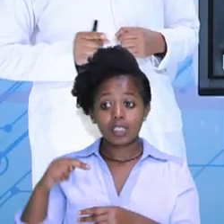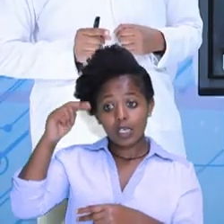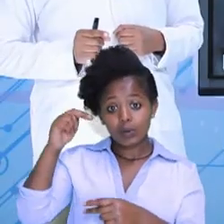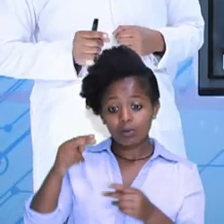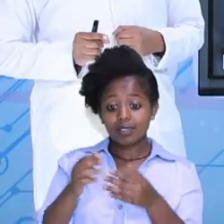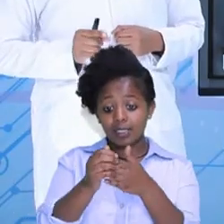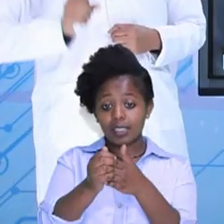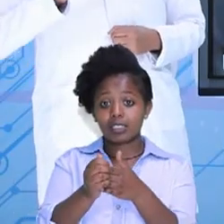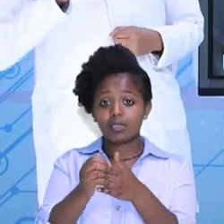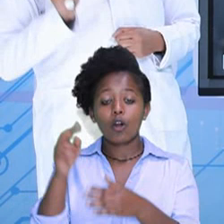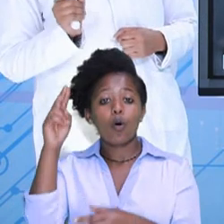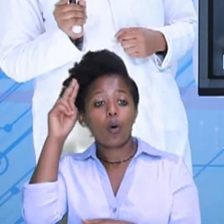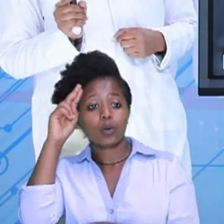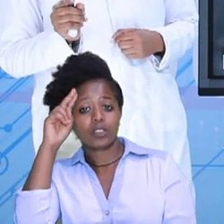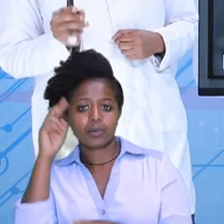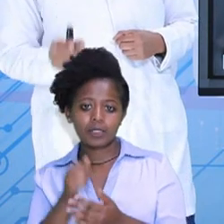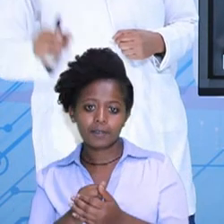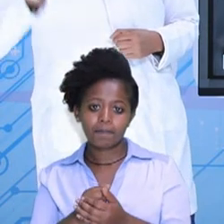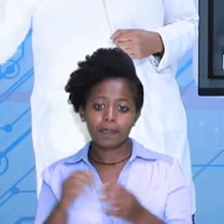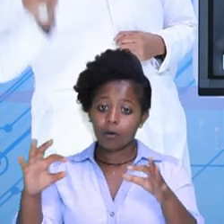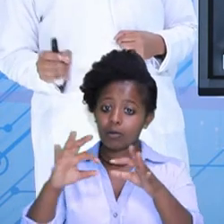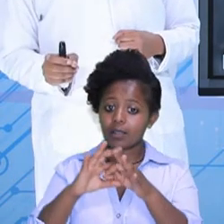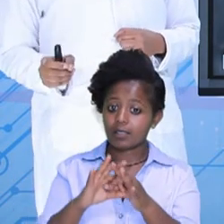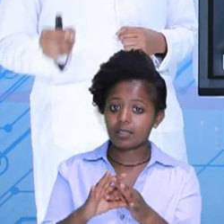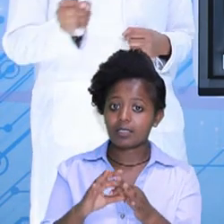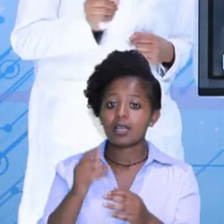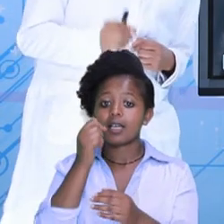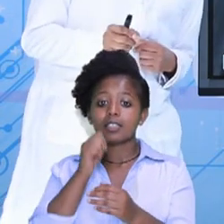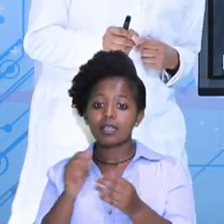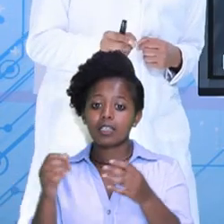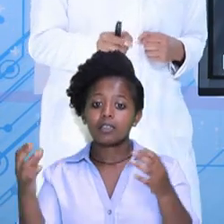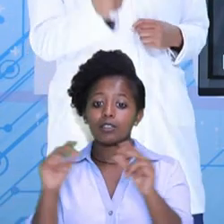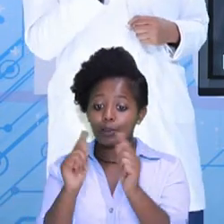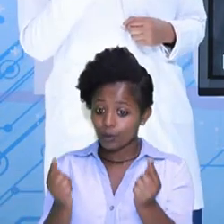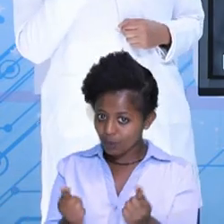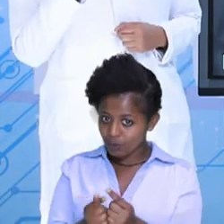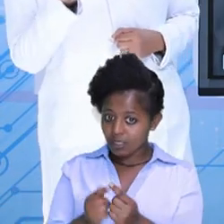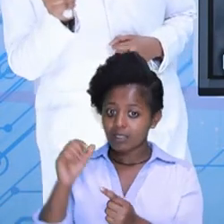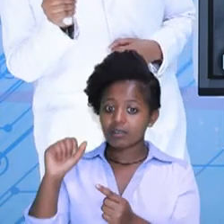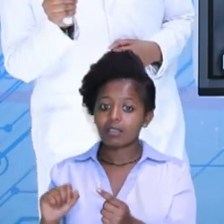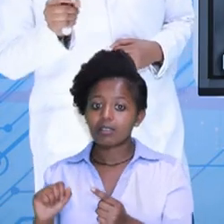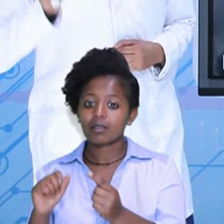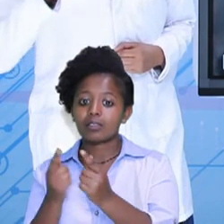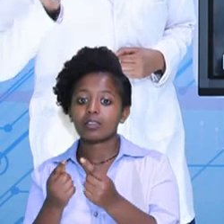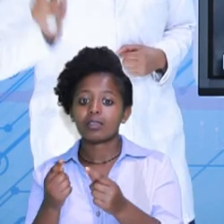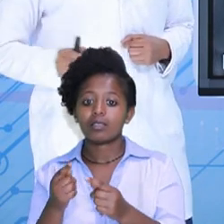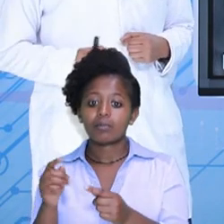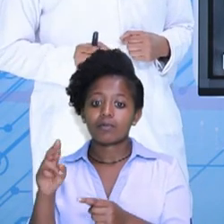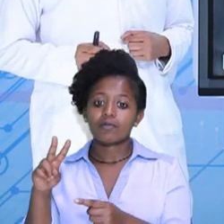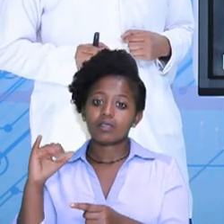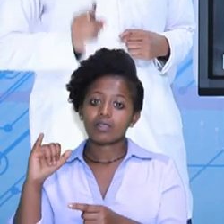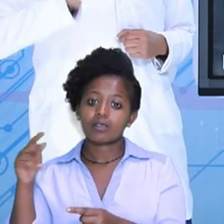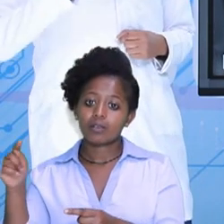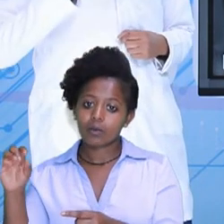Vietnam leaders, Ho Chi Minh, organized a secret group in South Vietnam. That group was known as Viet